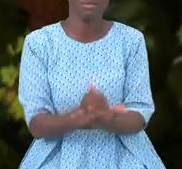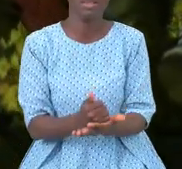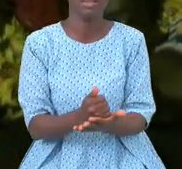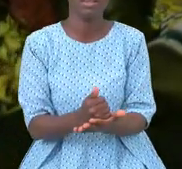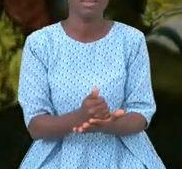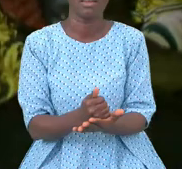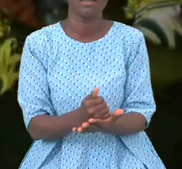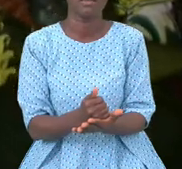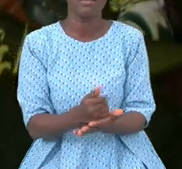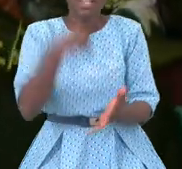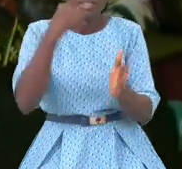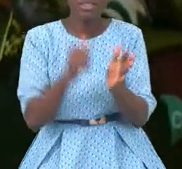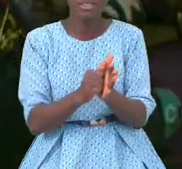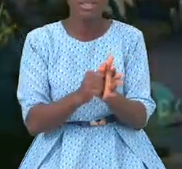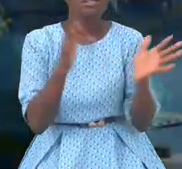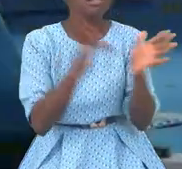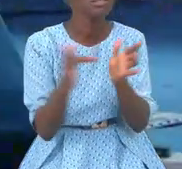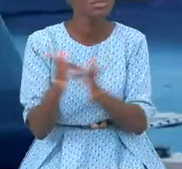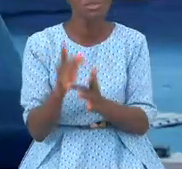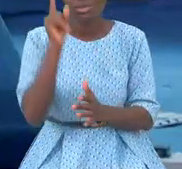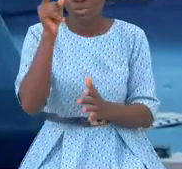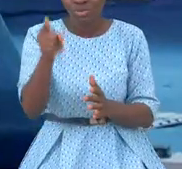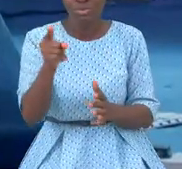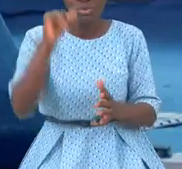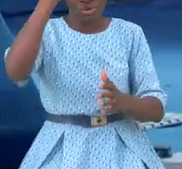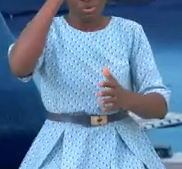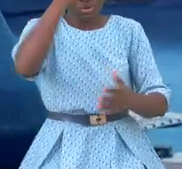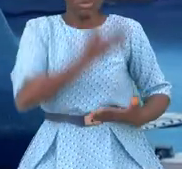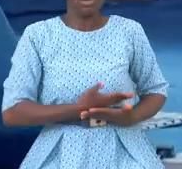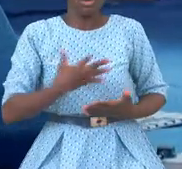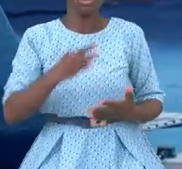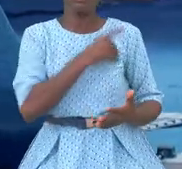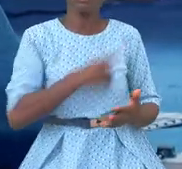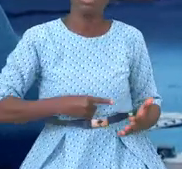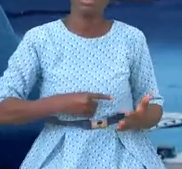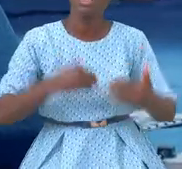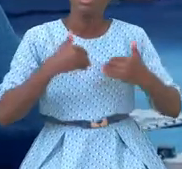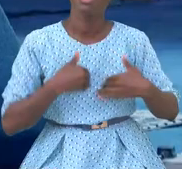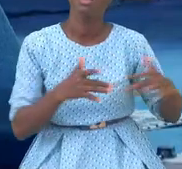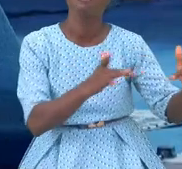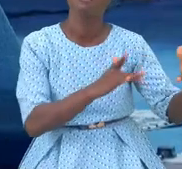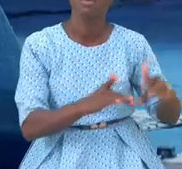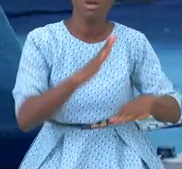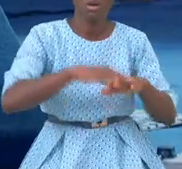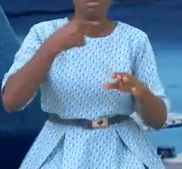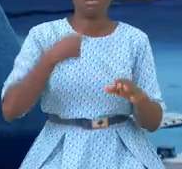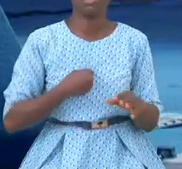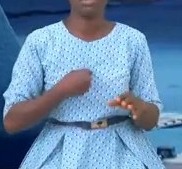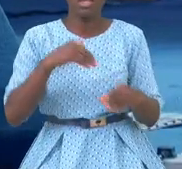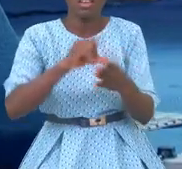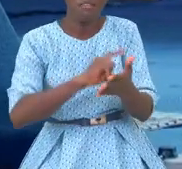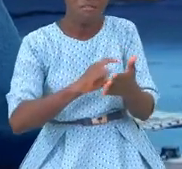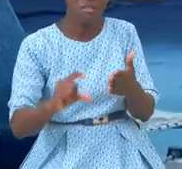of David, have mercy on me. Look at verse 48. In verse 48, and many charged